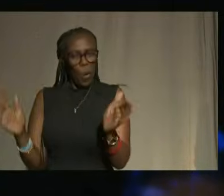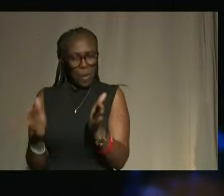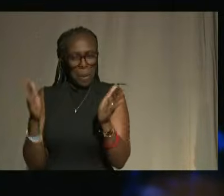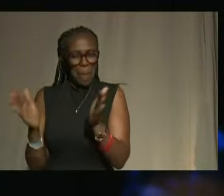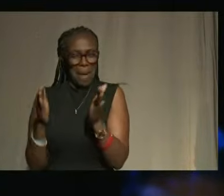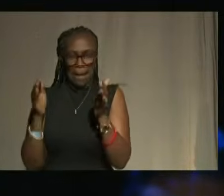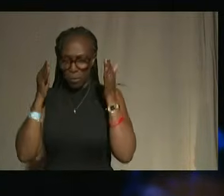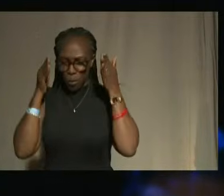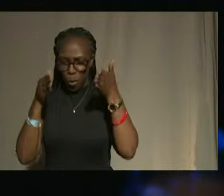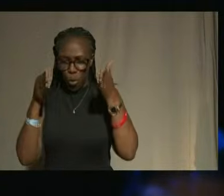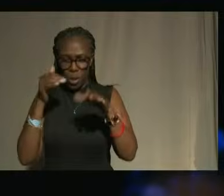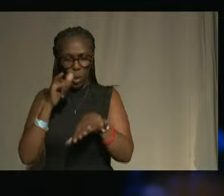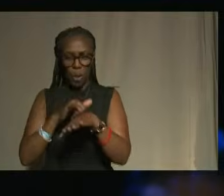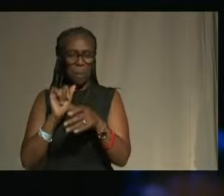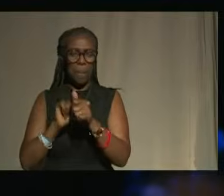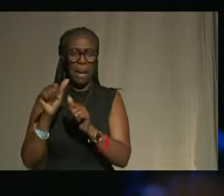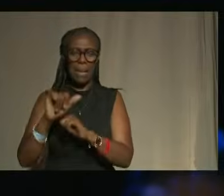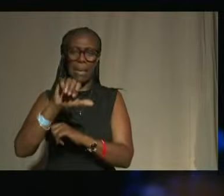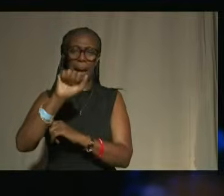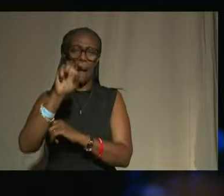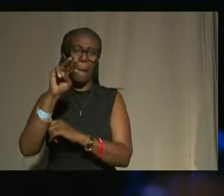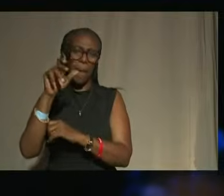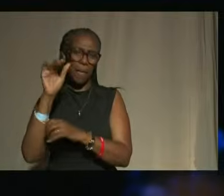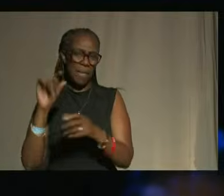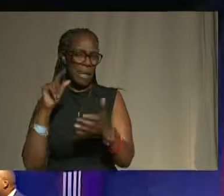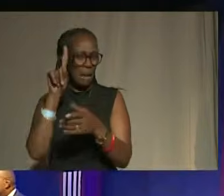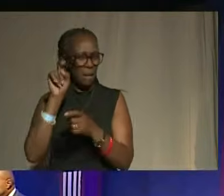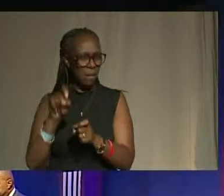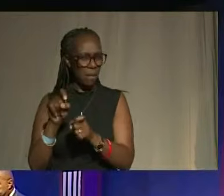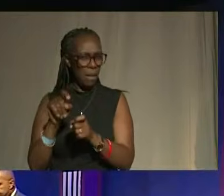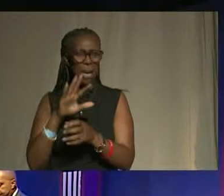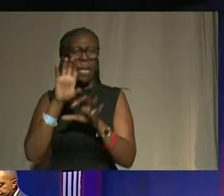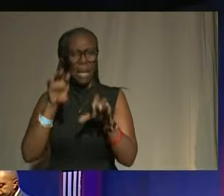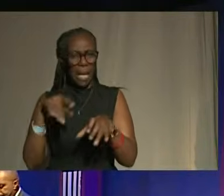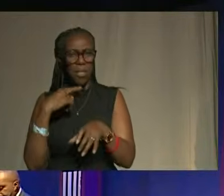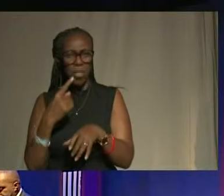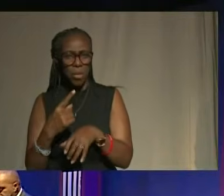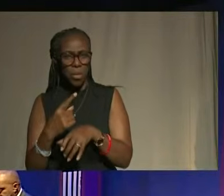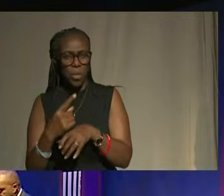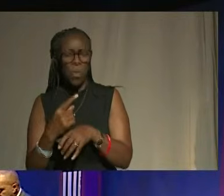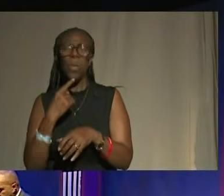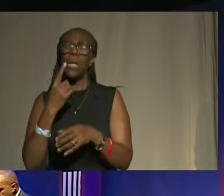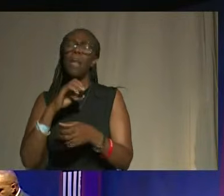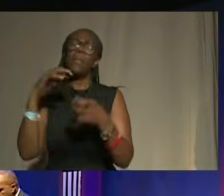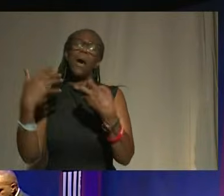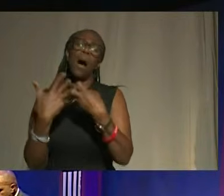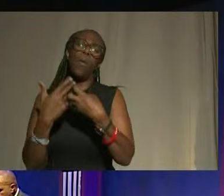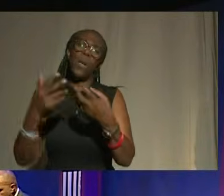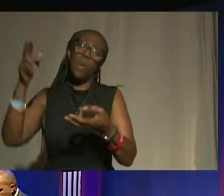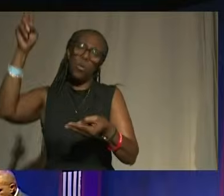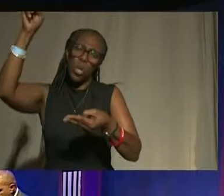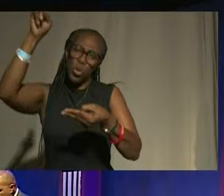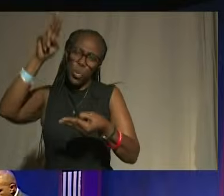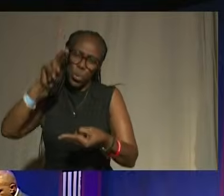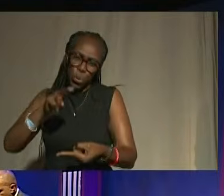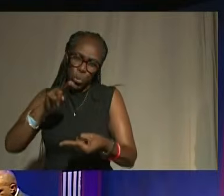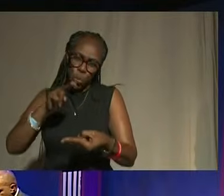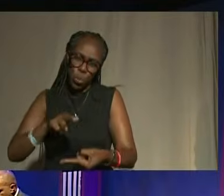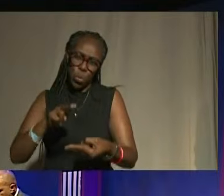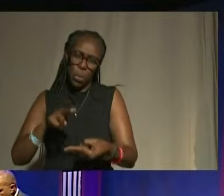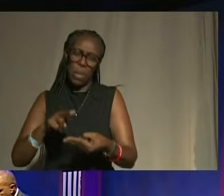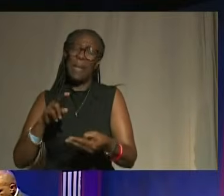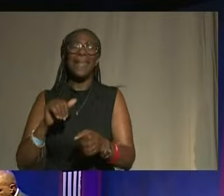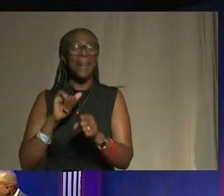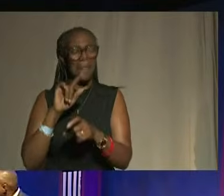test. Can it be said of this JLP administration that it is preoccupied with reducing the debt instead of growing the economy and passing the people's